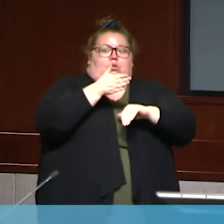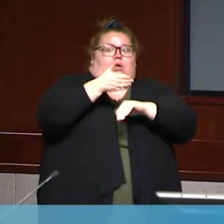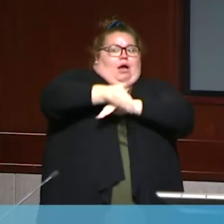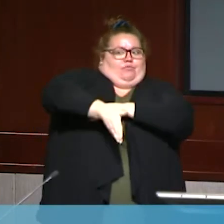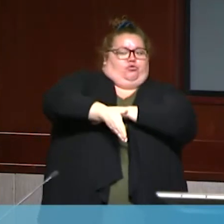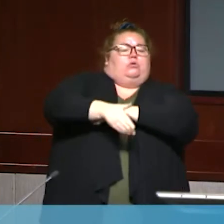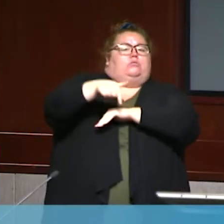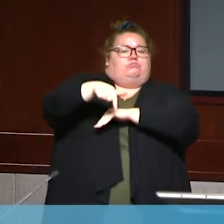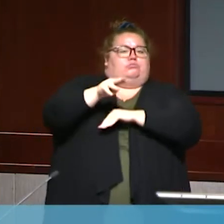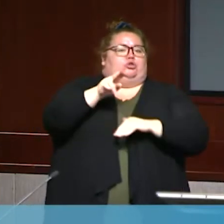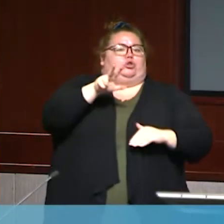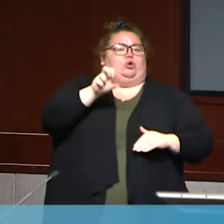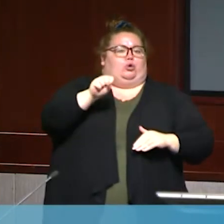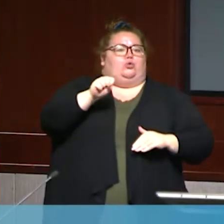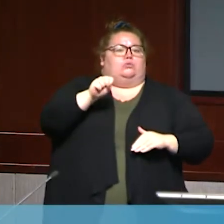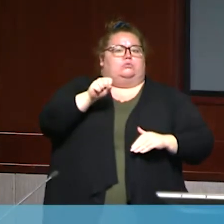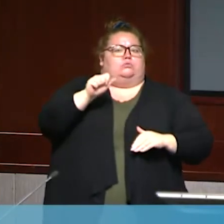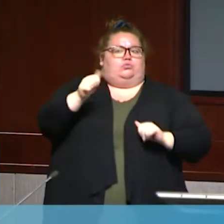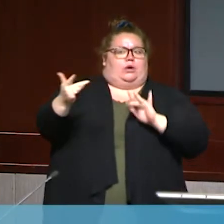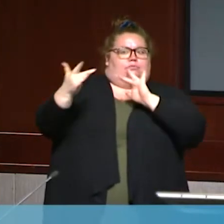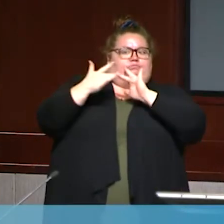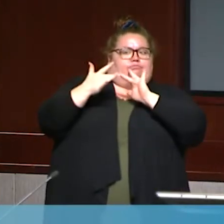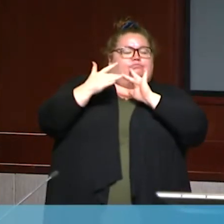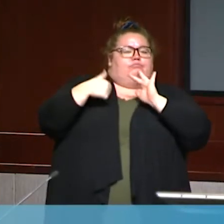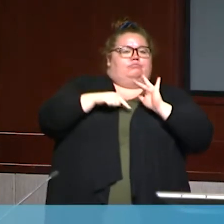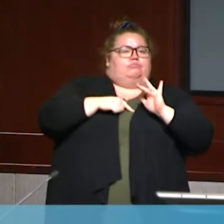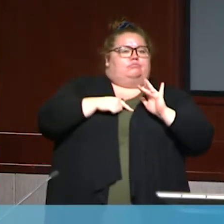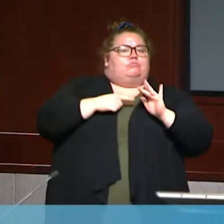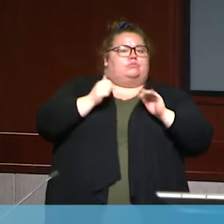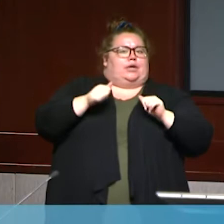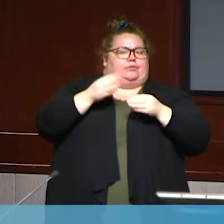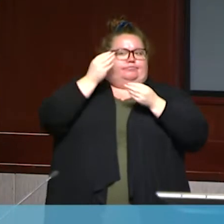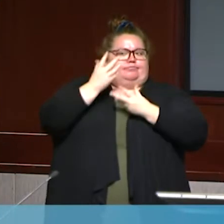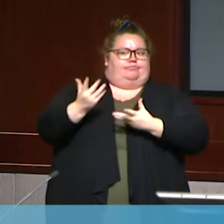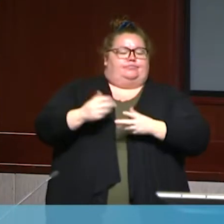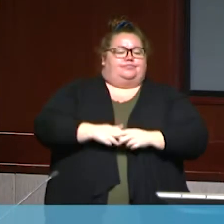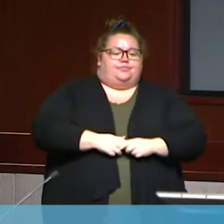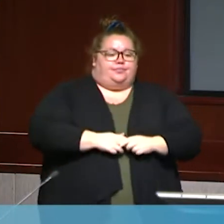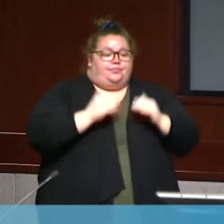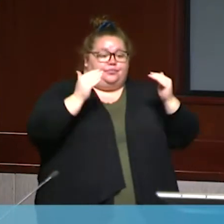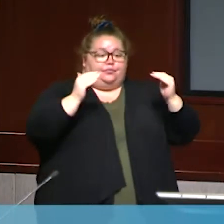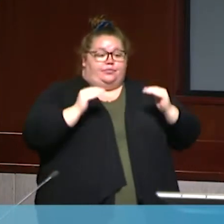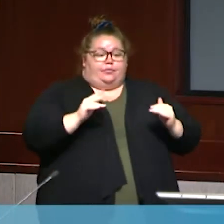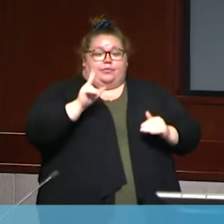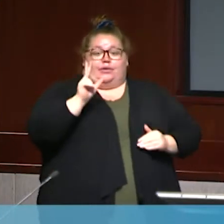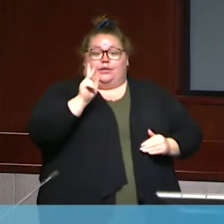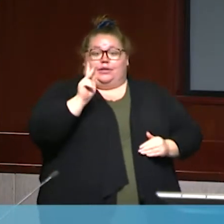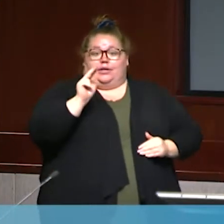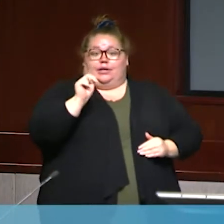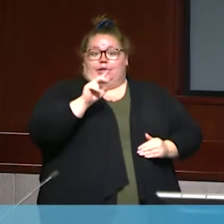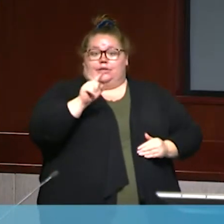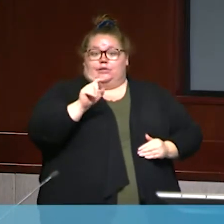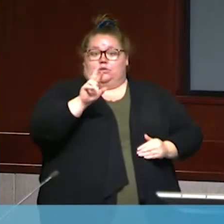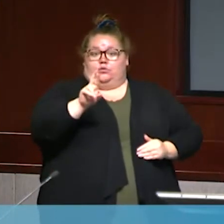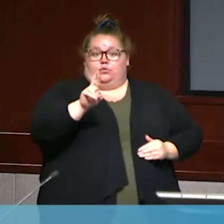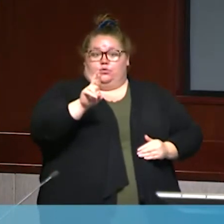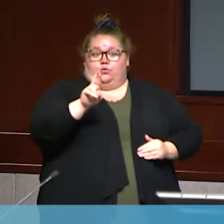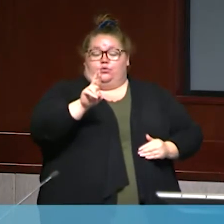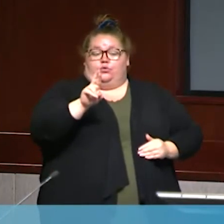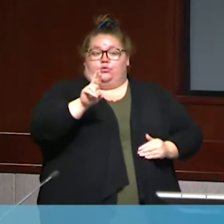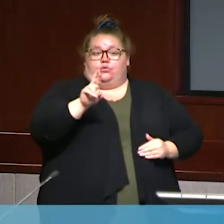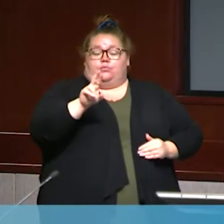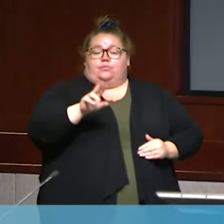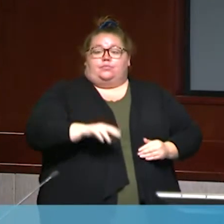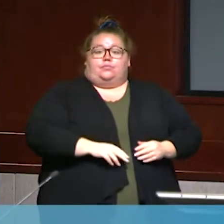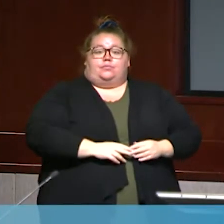me, then I can kind of help you walk through those. Our next outlet is KNZR. Anyone on the line?